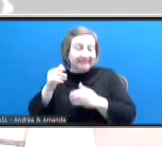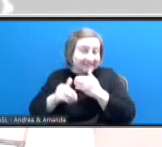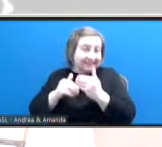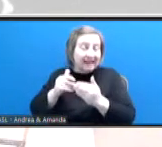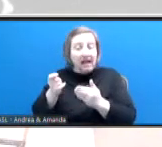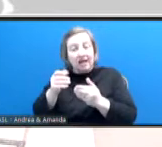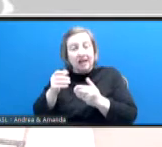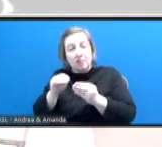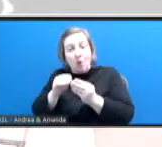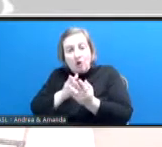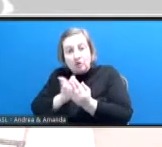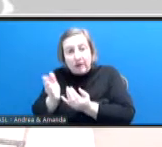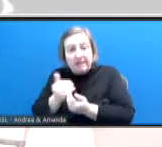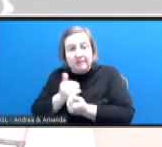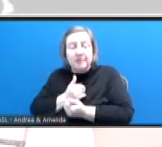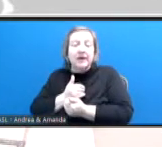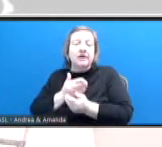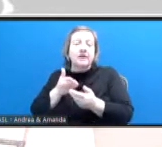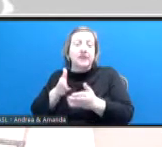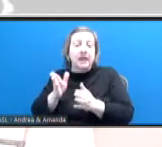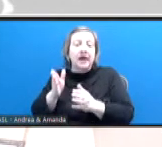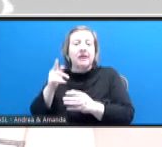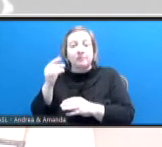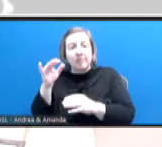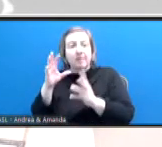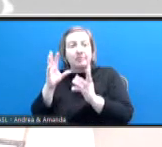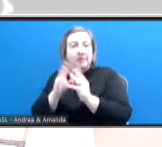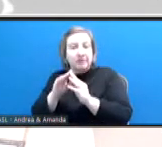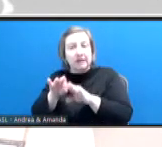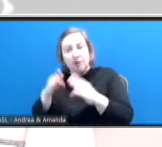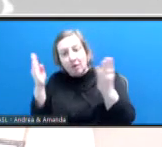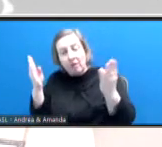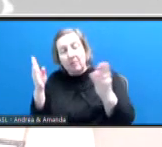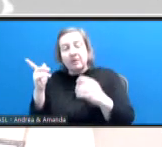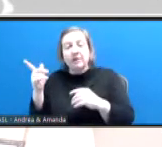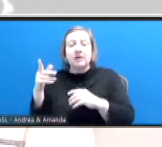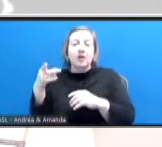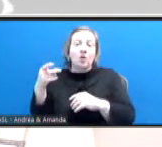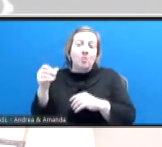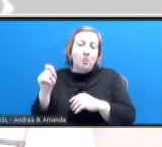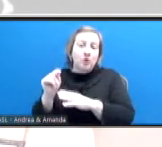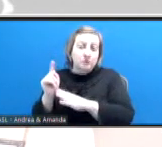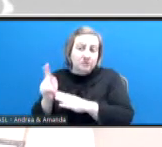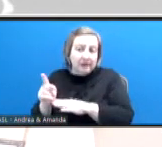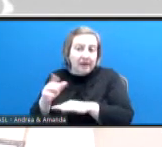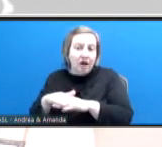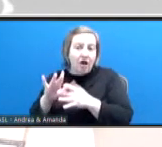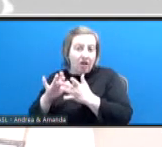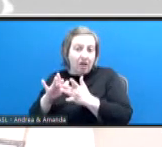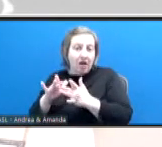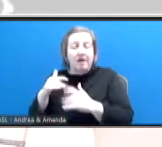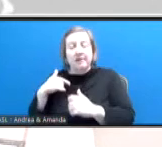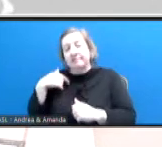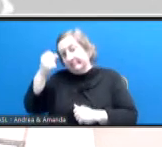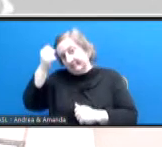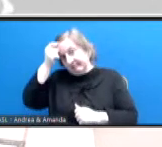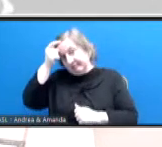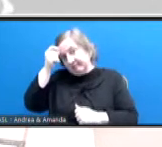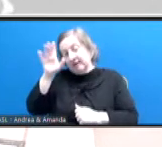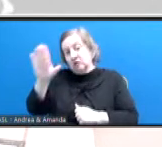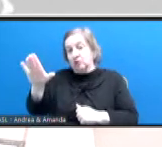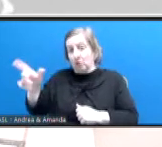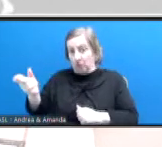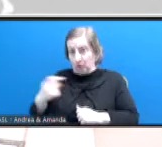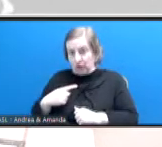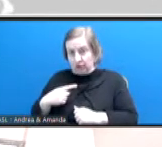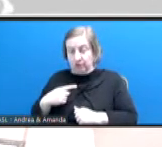more transparent by having public meetings. They post their minutes online. I understand your question.